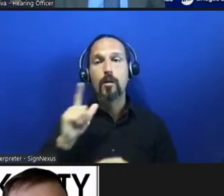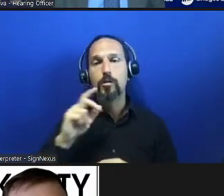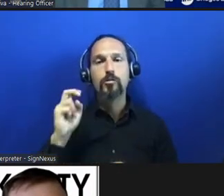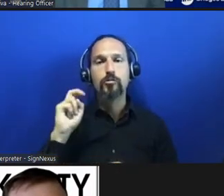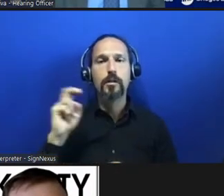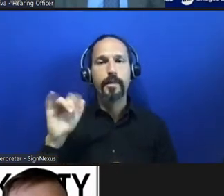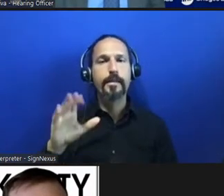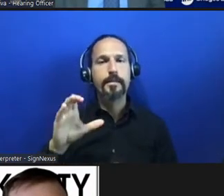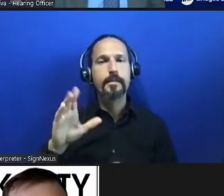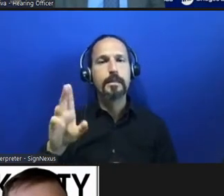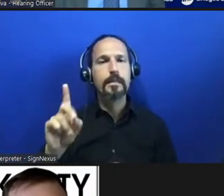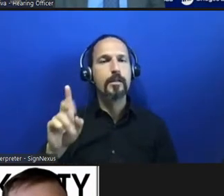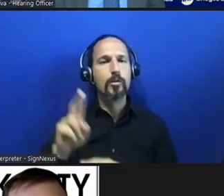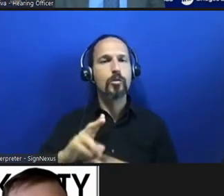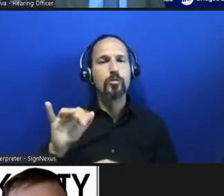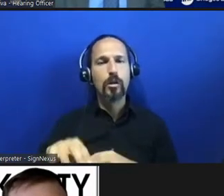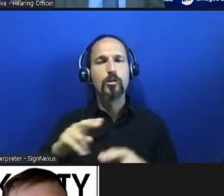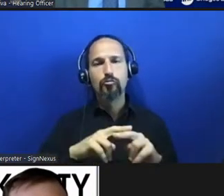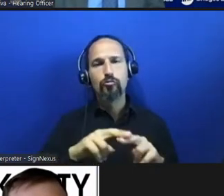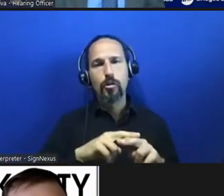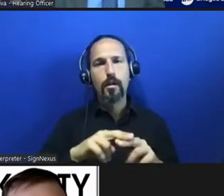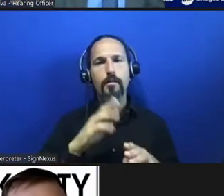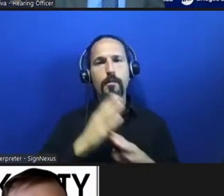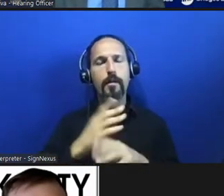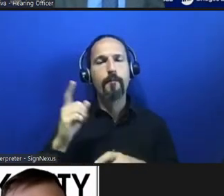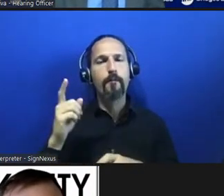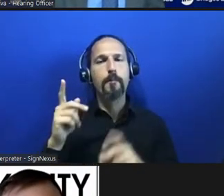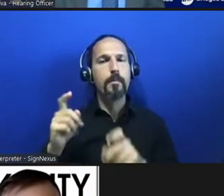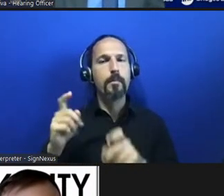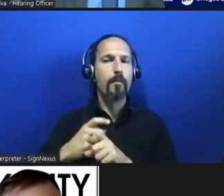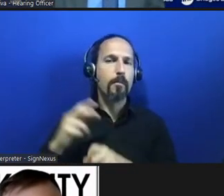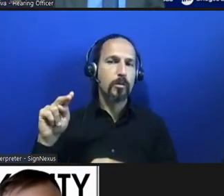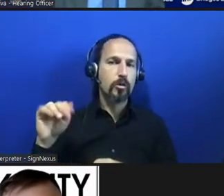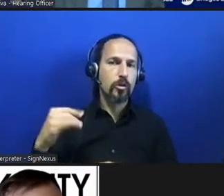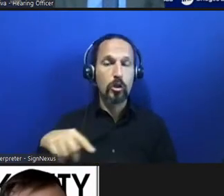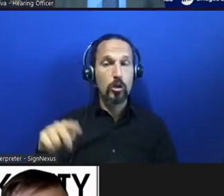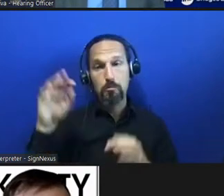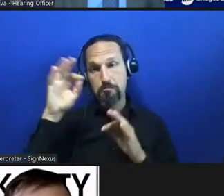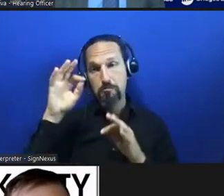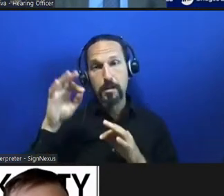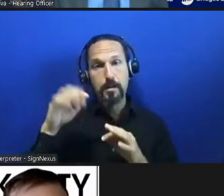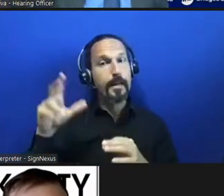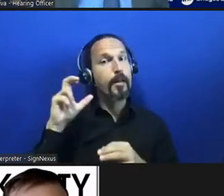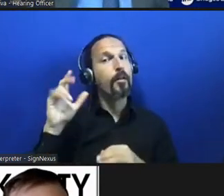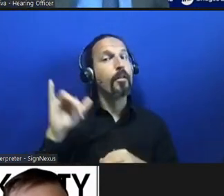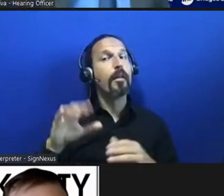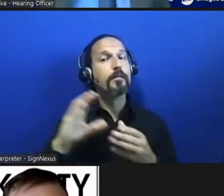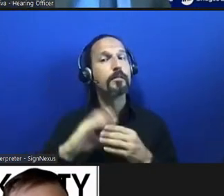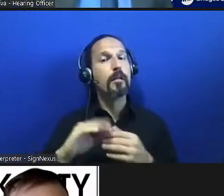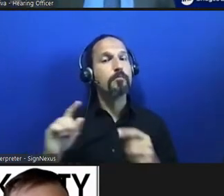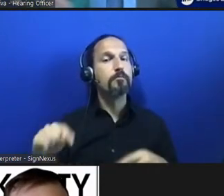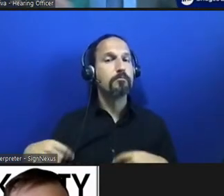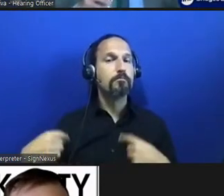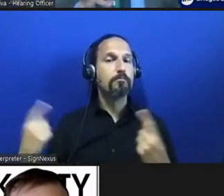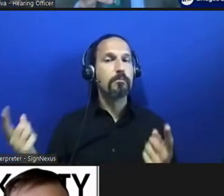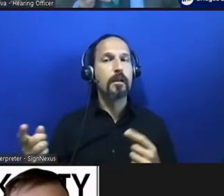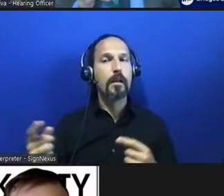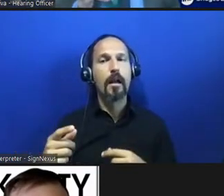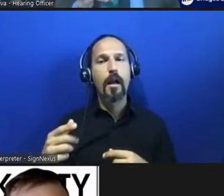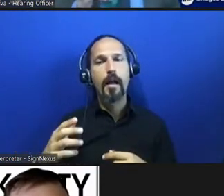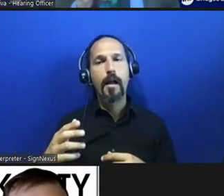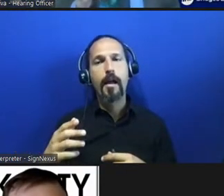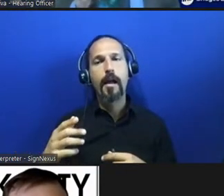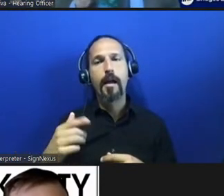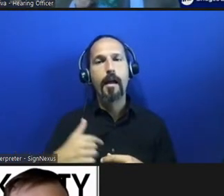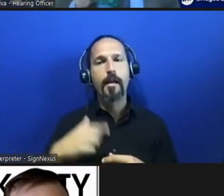the CBD take transit including people coming from New Jersey you'd never know that to hear the testimony over the past few days I've